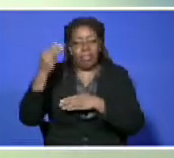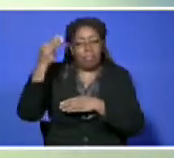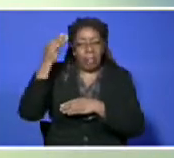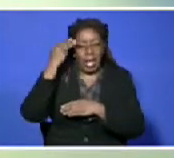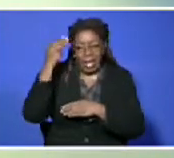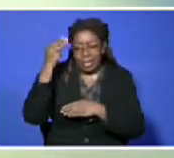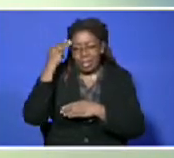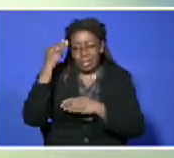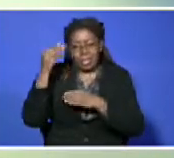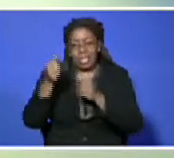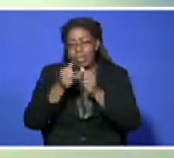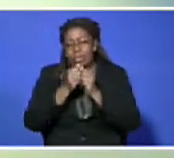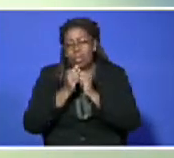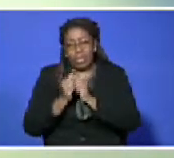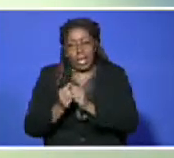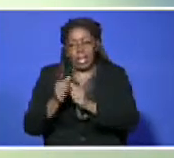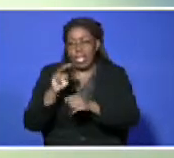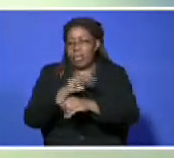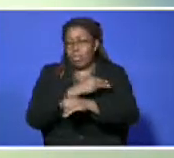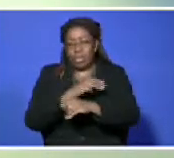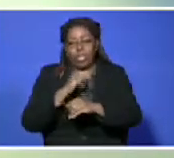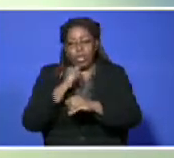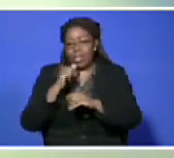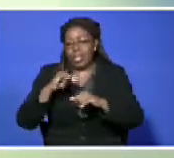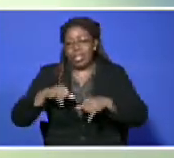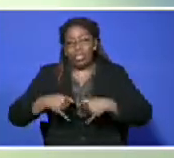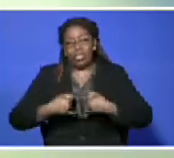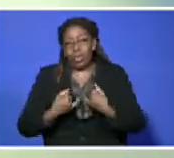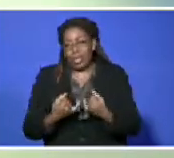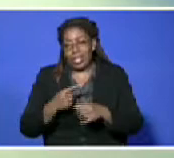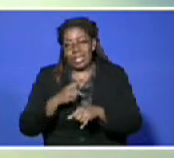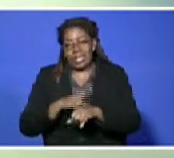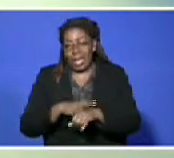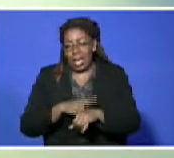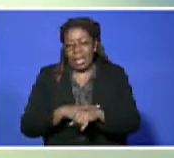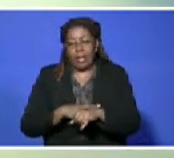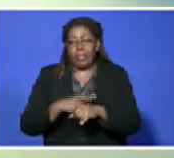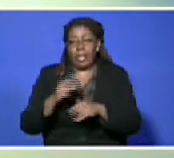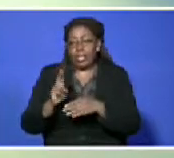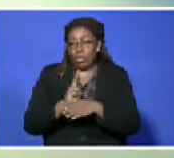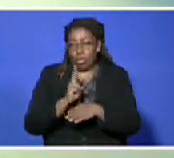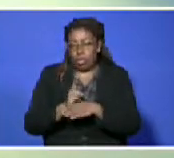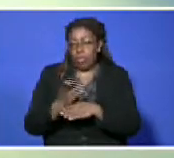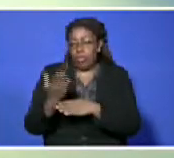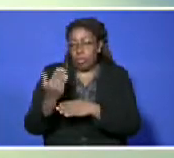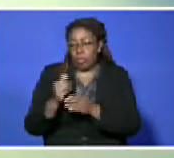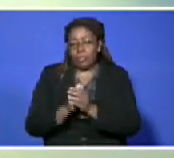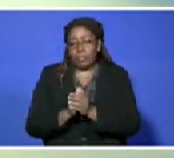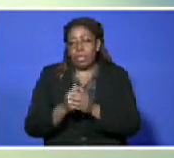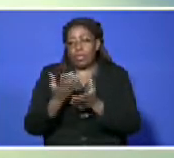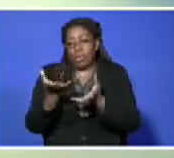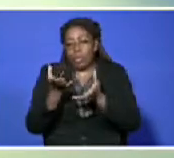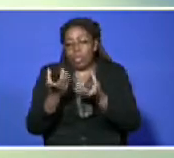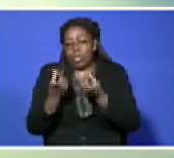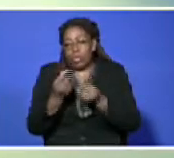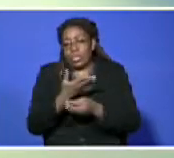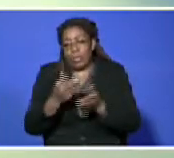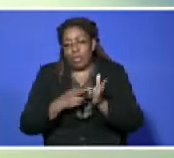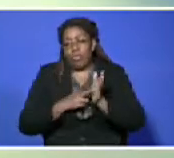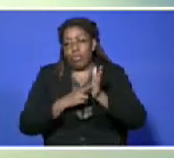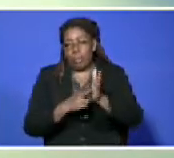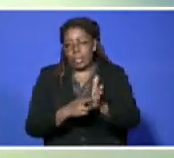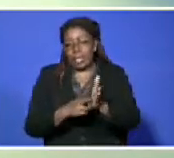the persons and musicians and everything, they don't get to enjoy this moment that, like, they passionately do. So we wanted to do something that represents